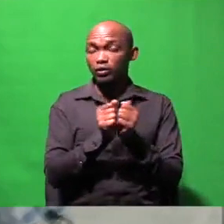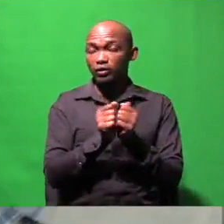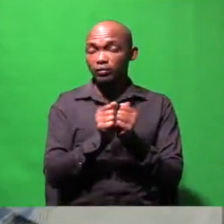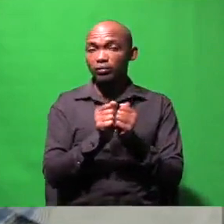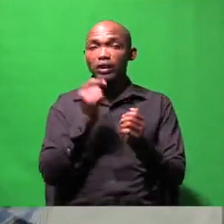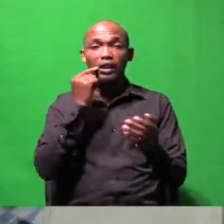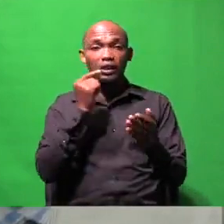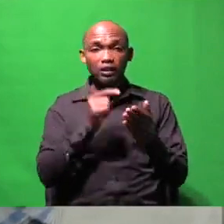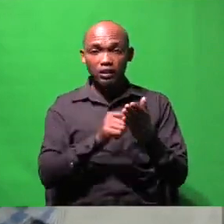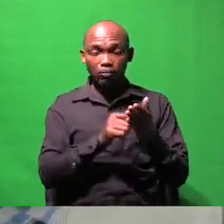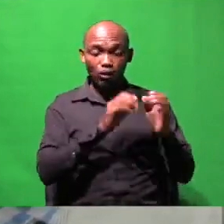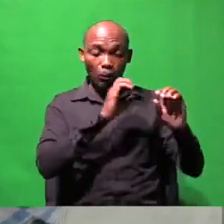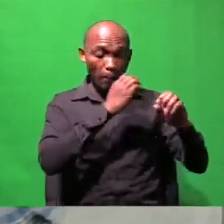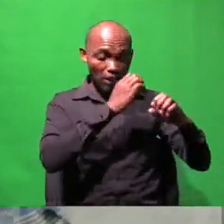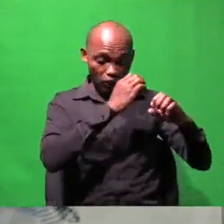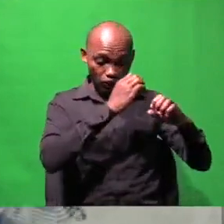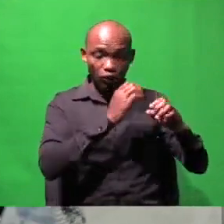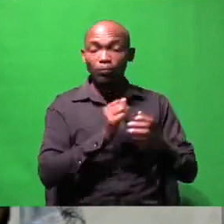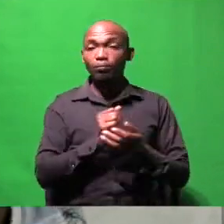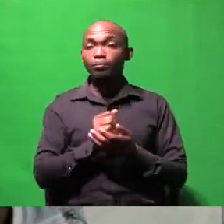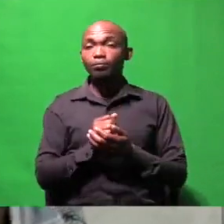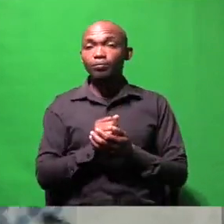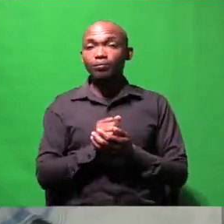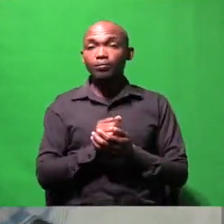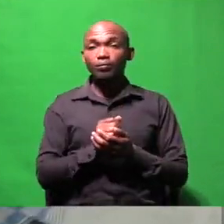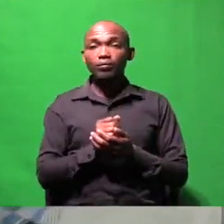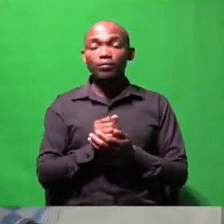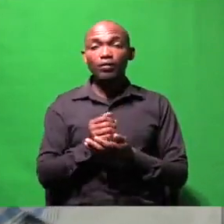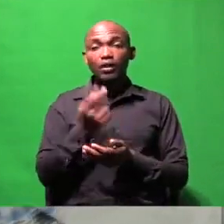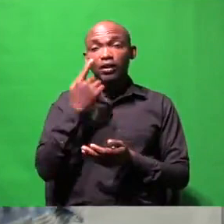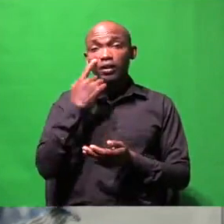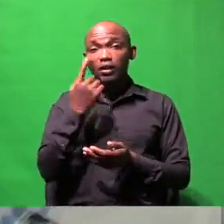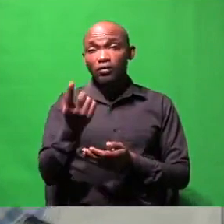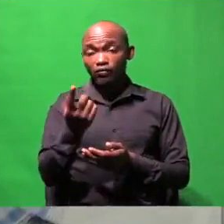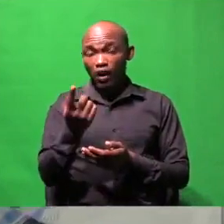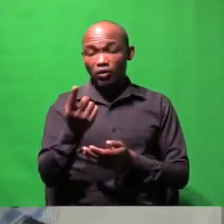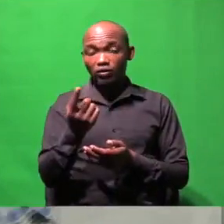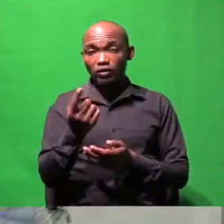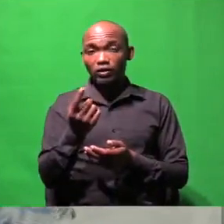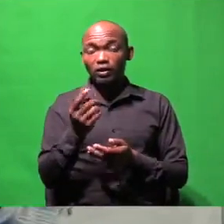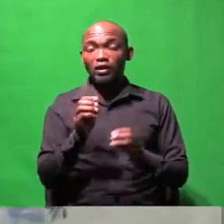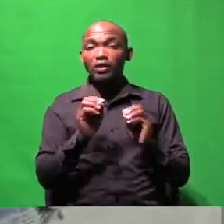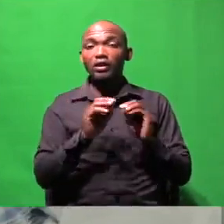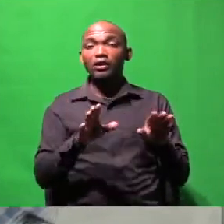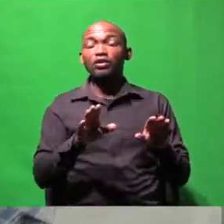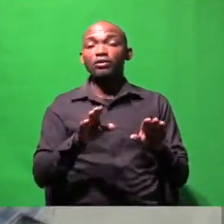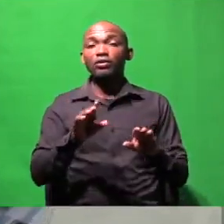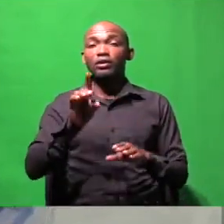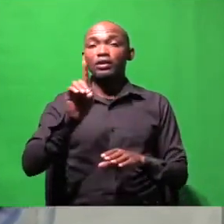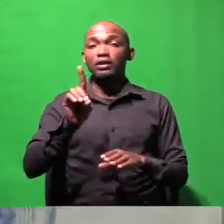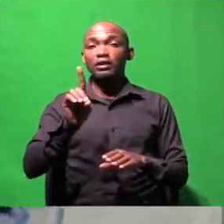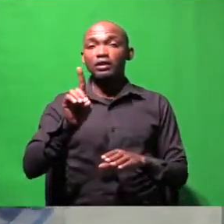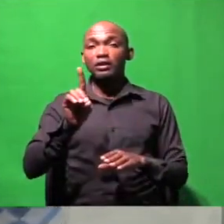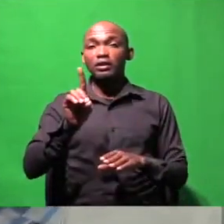example, microscope, so they found their new discoveries. So they discovered more